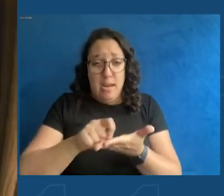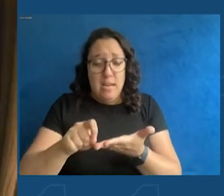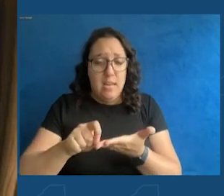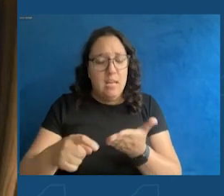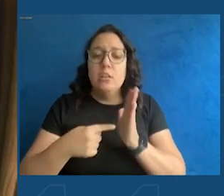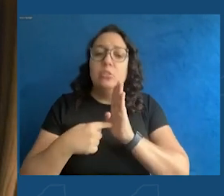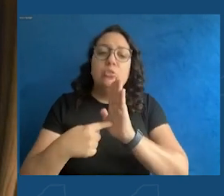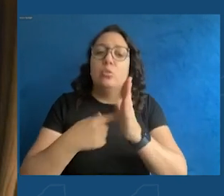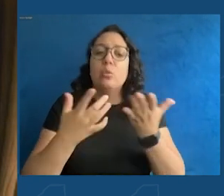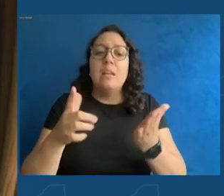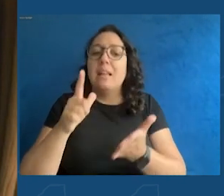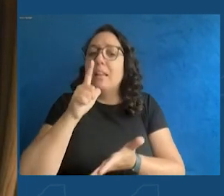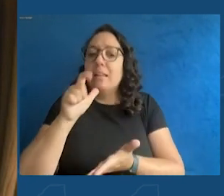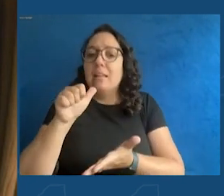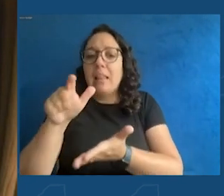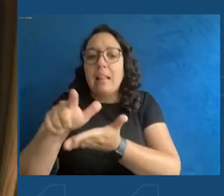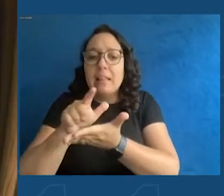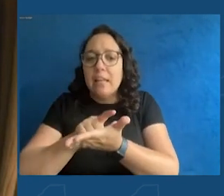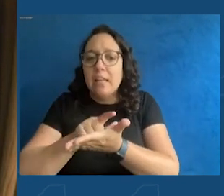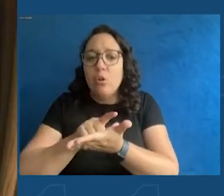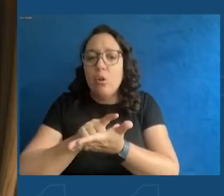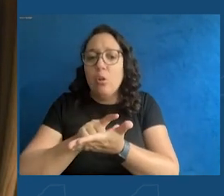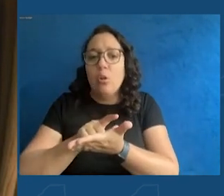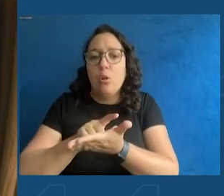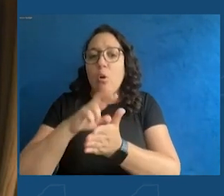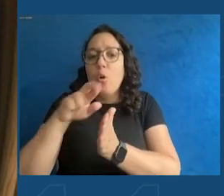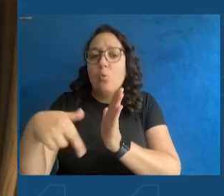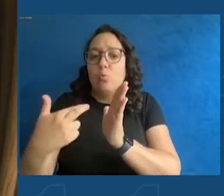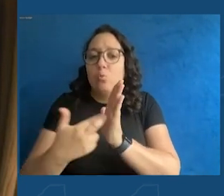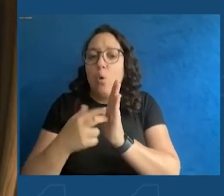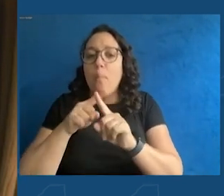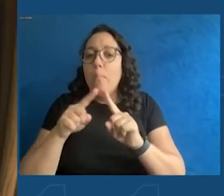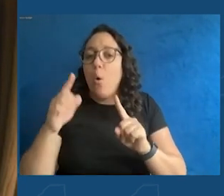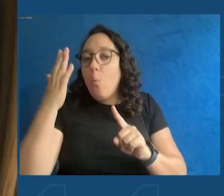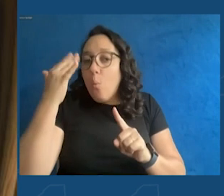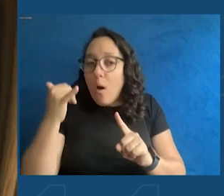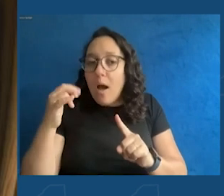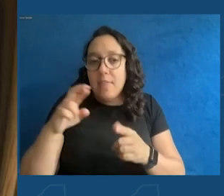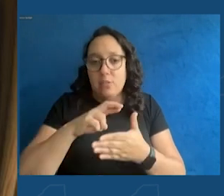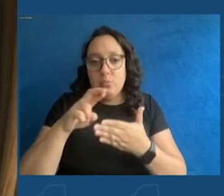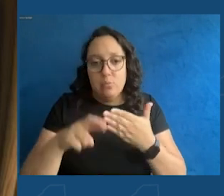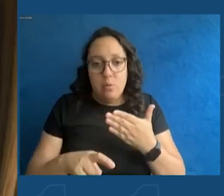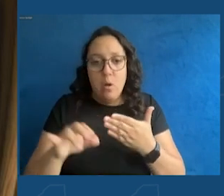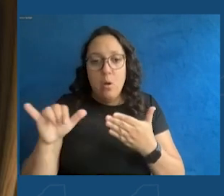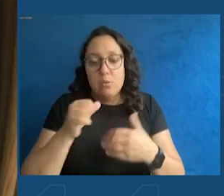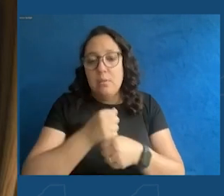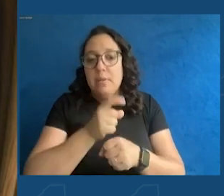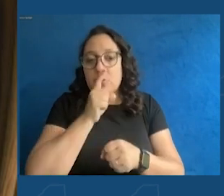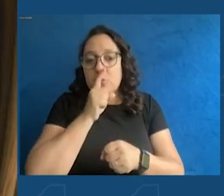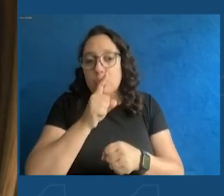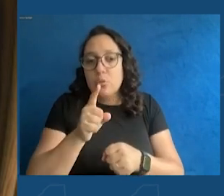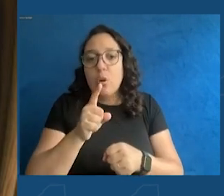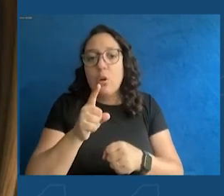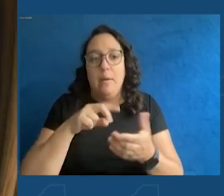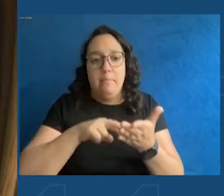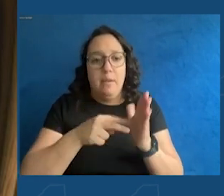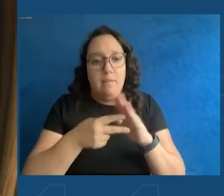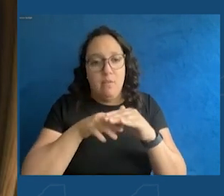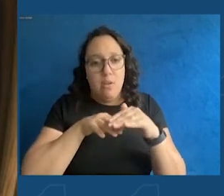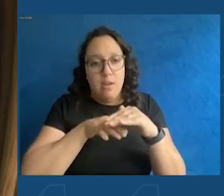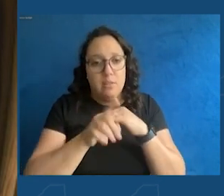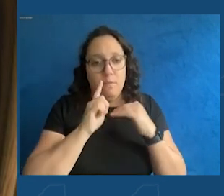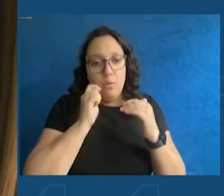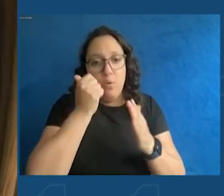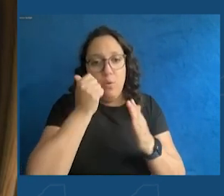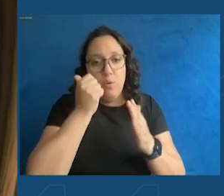but why that was the right result. Her commitment to ensuring meaningful access to justice for everyone in the state, and her